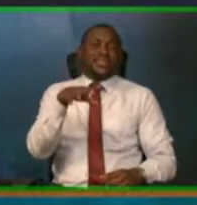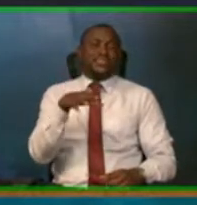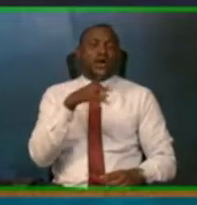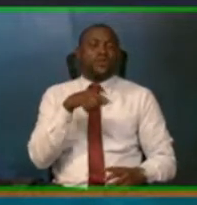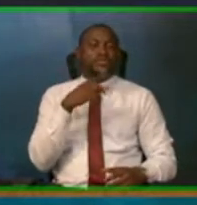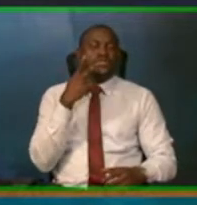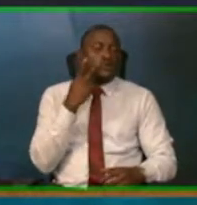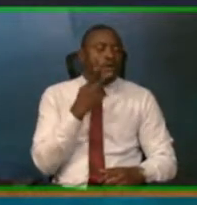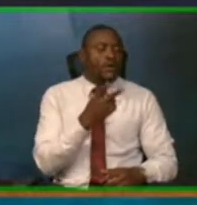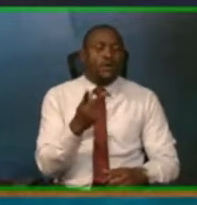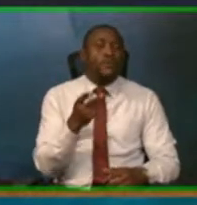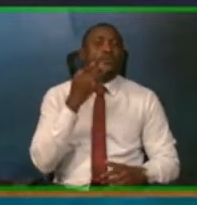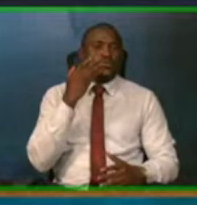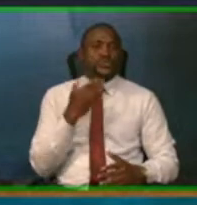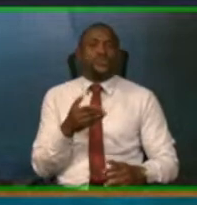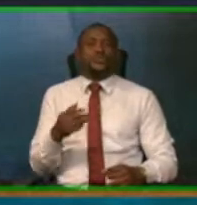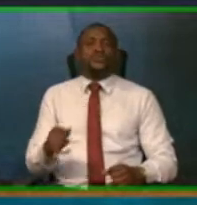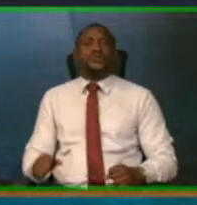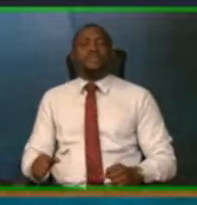was good.